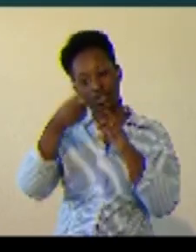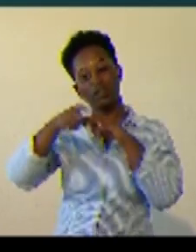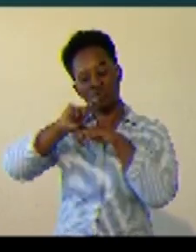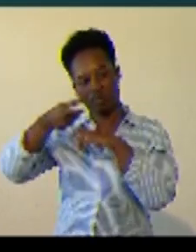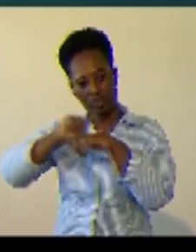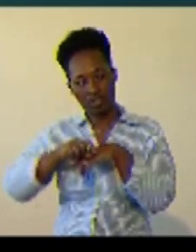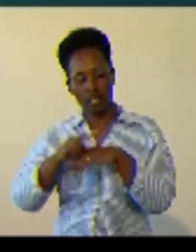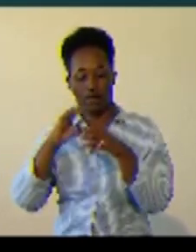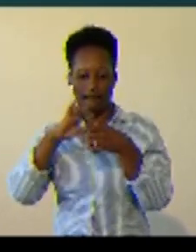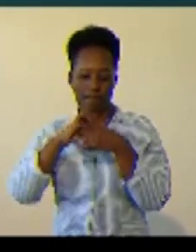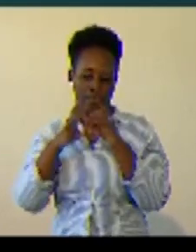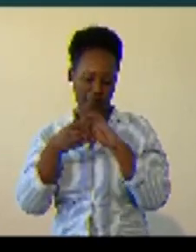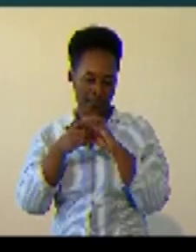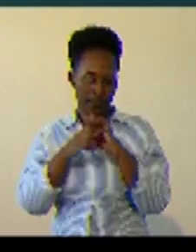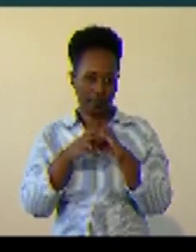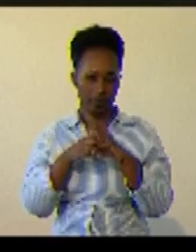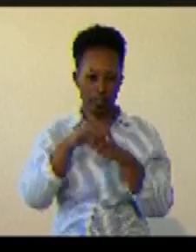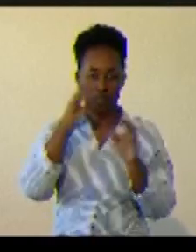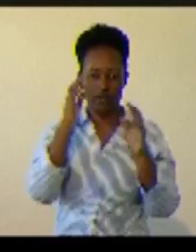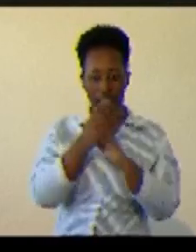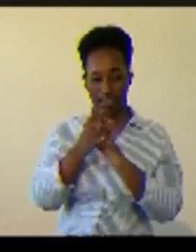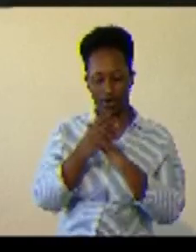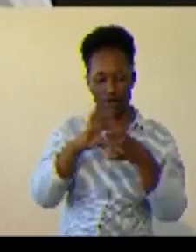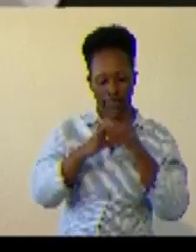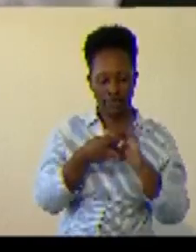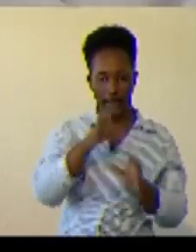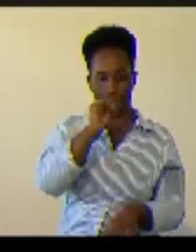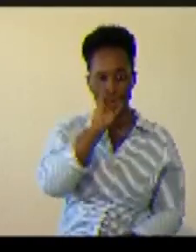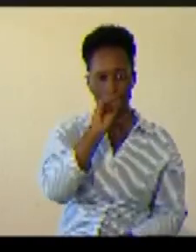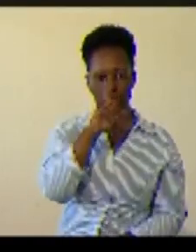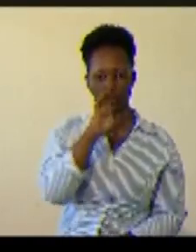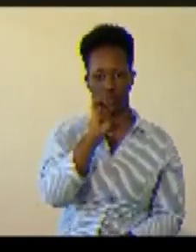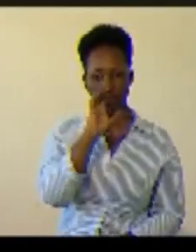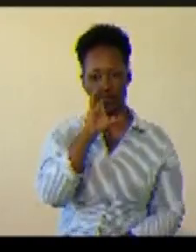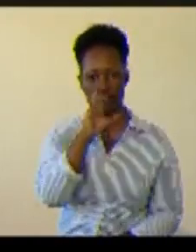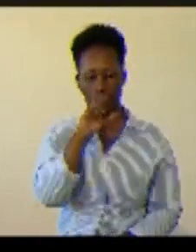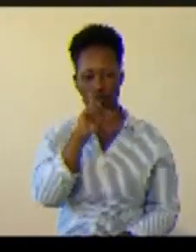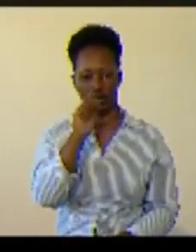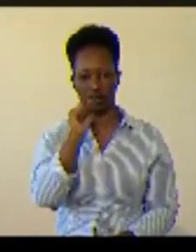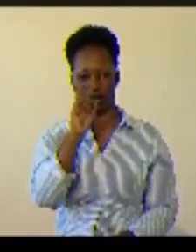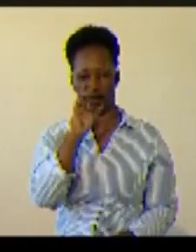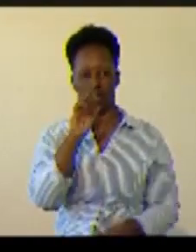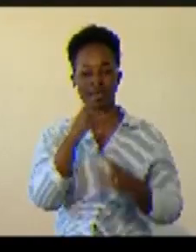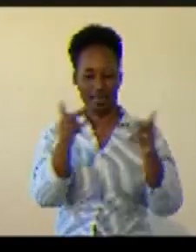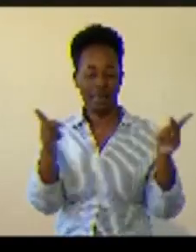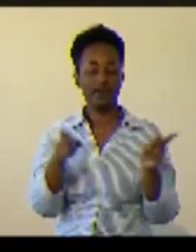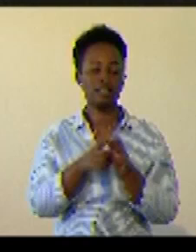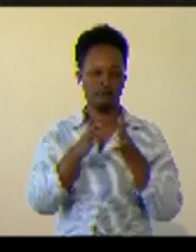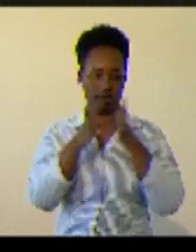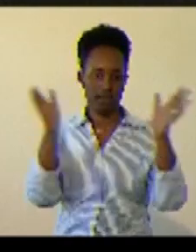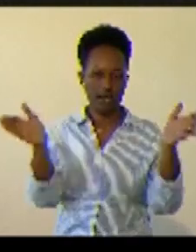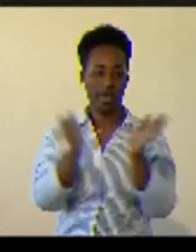Intermolecular forces are becoming stronger because of the molecular size, which is also increasing, and then the melting